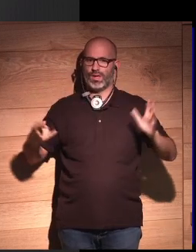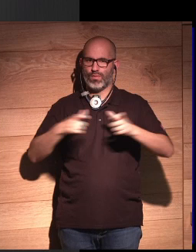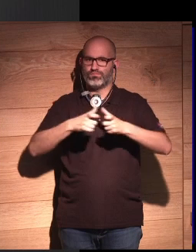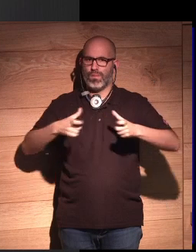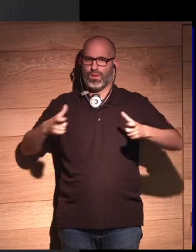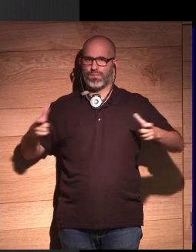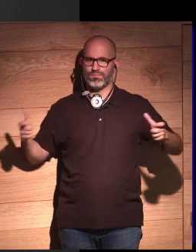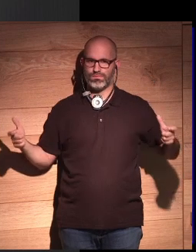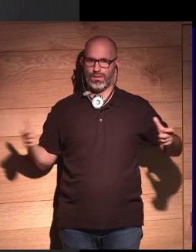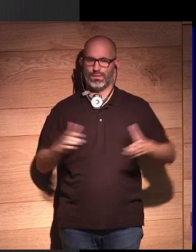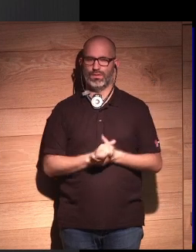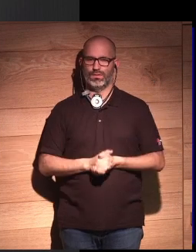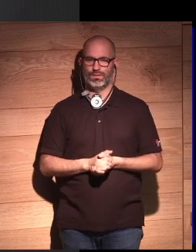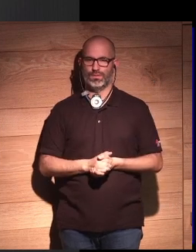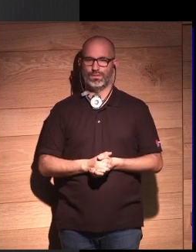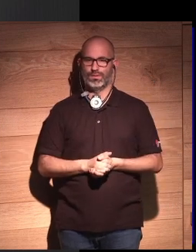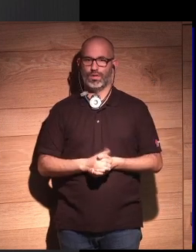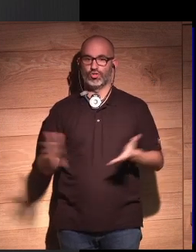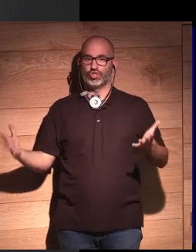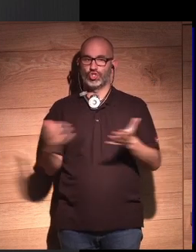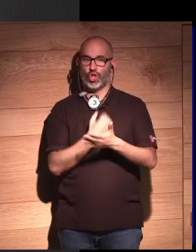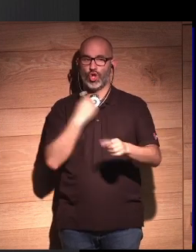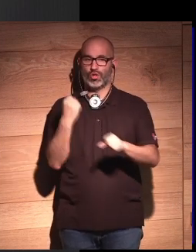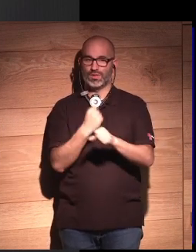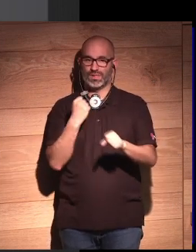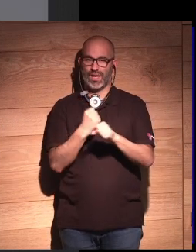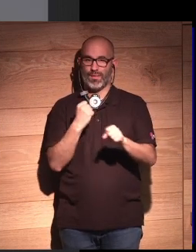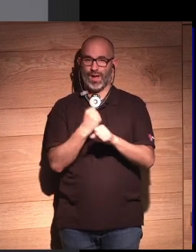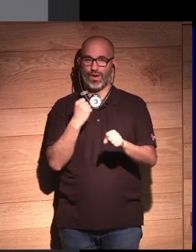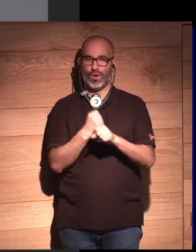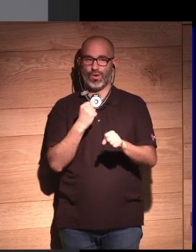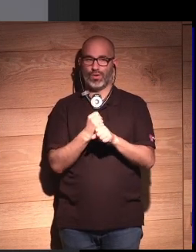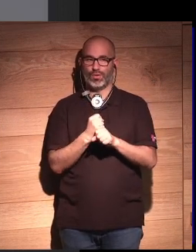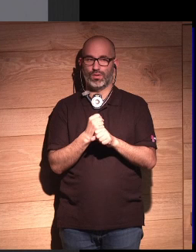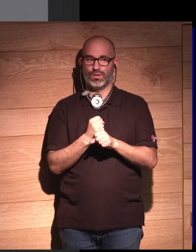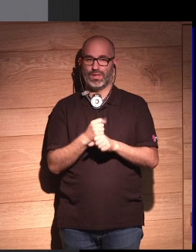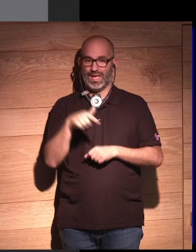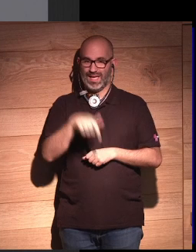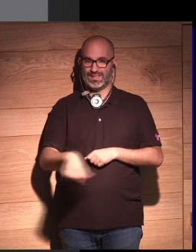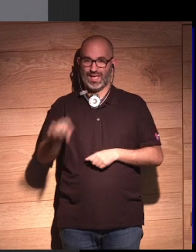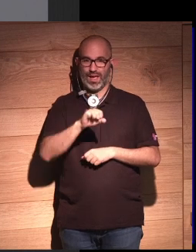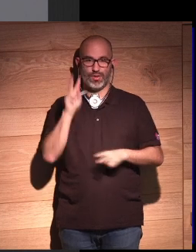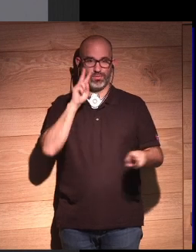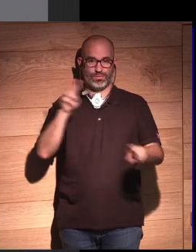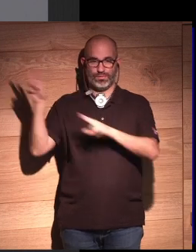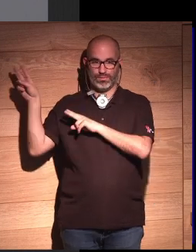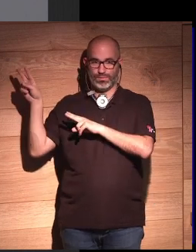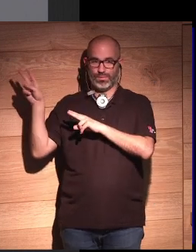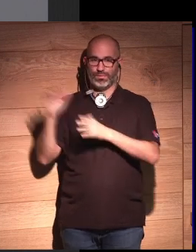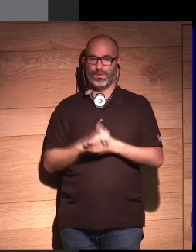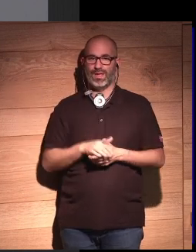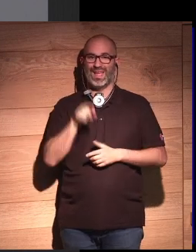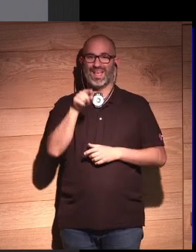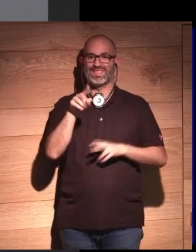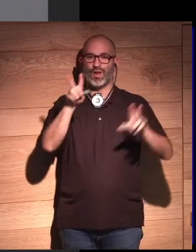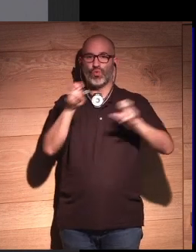There's all these works. All these works were lead artists by women. But this is the new technology that we premiered this